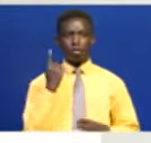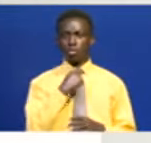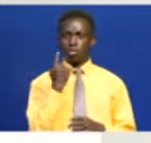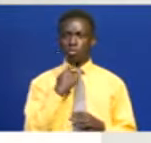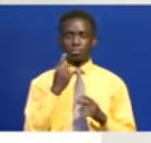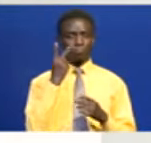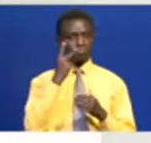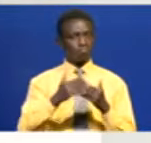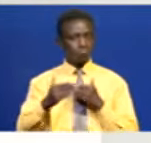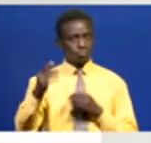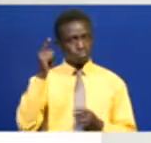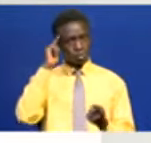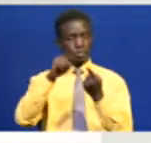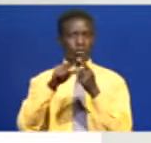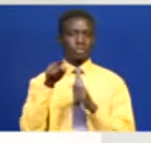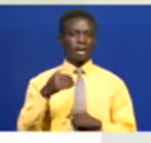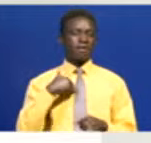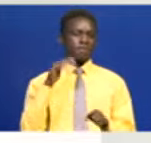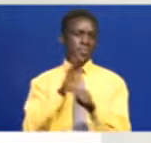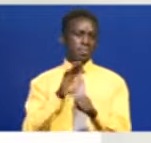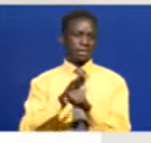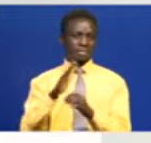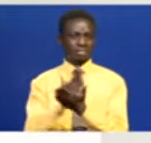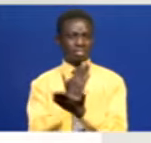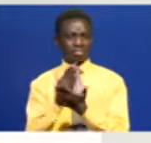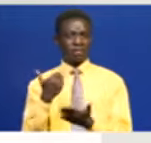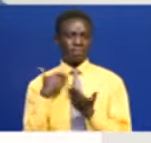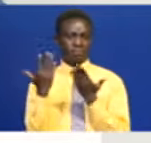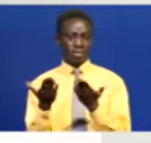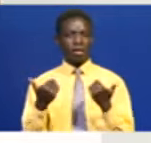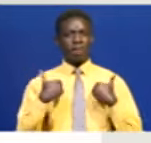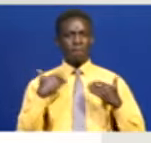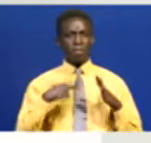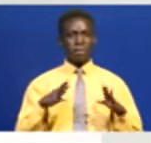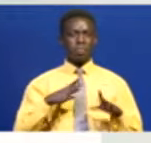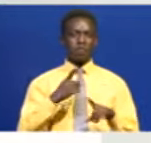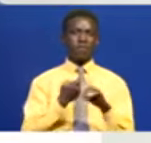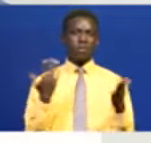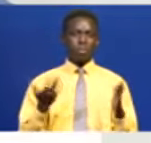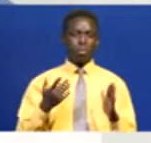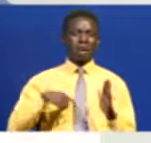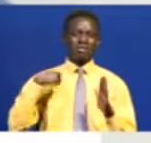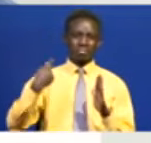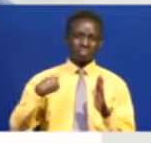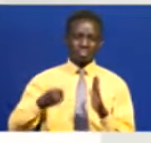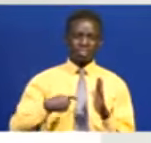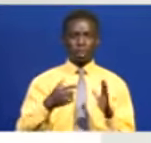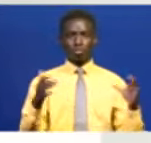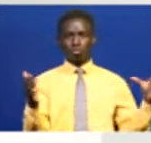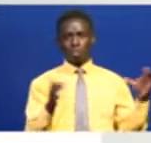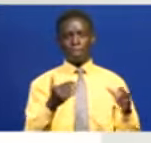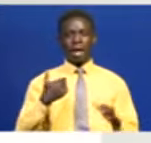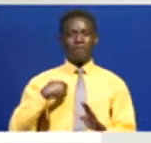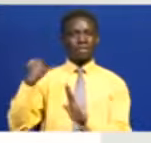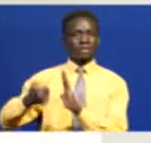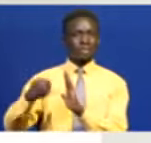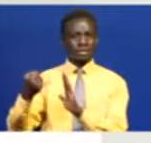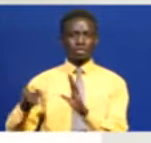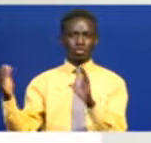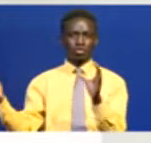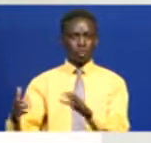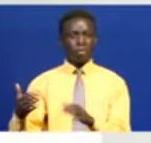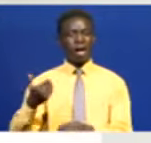forward for this. And we have many sectors. Yes. So we have like people from mining sector, we have industrial sector, we have